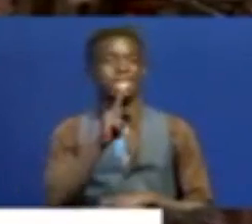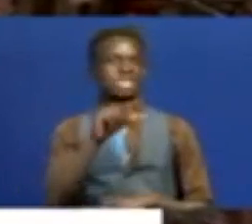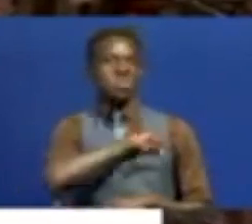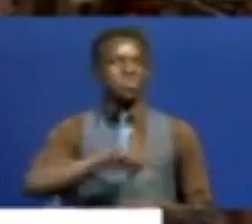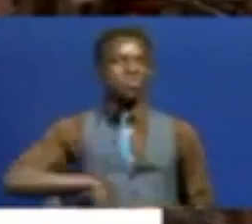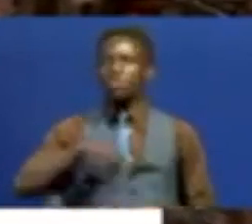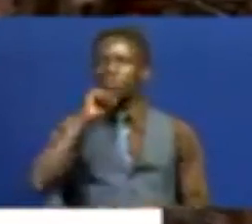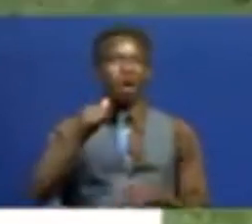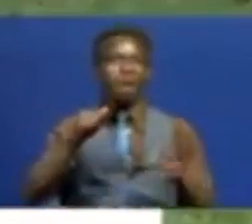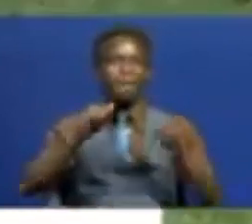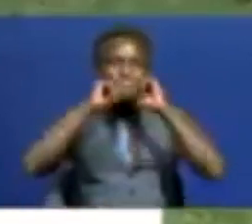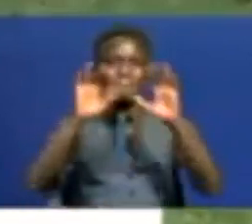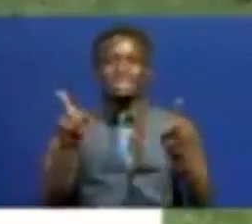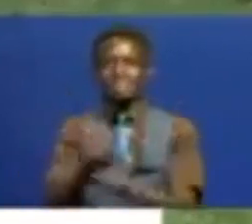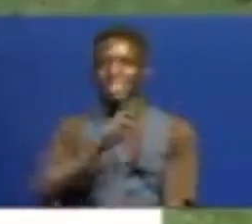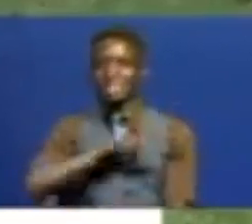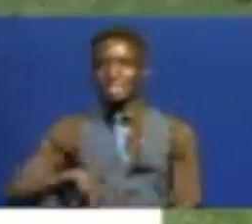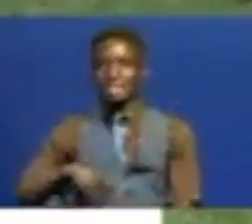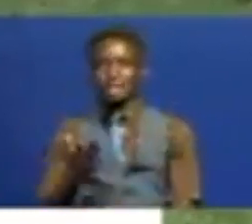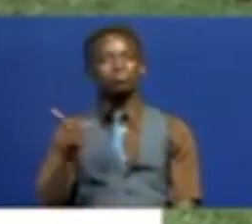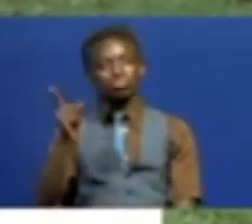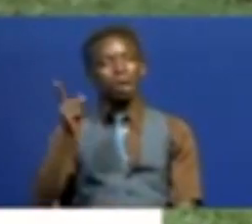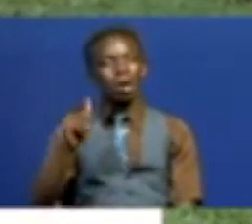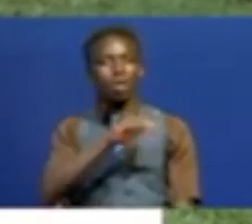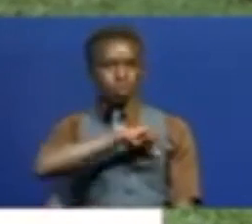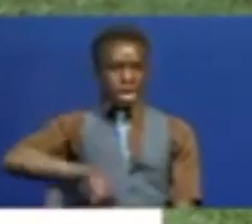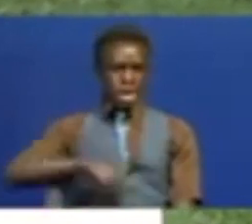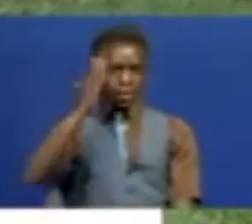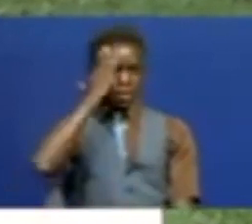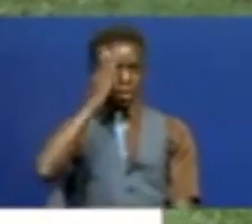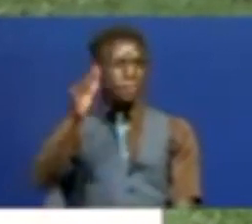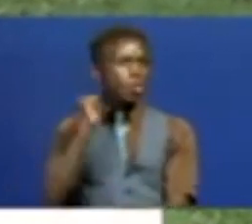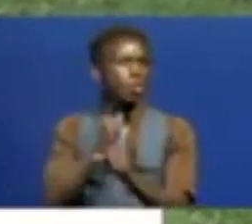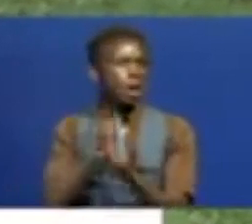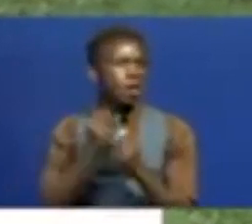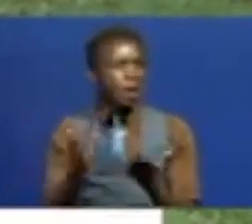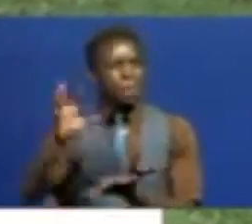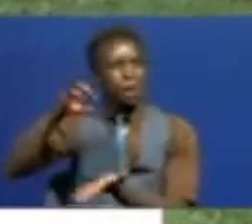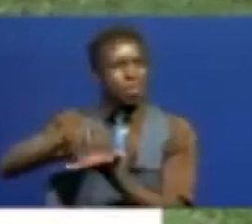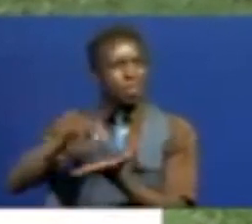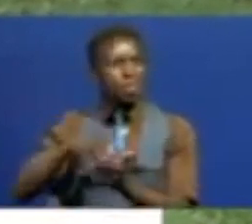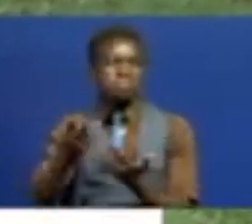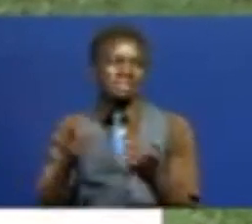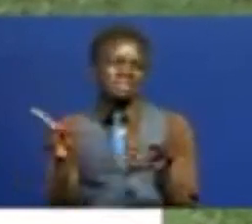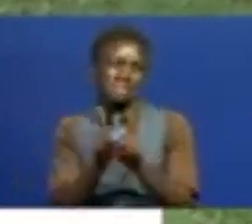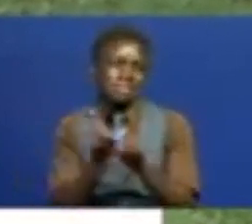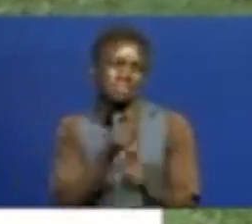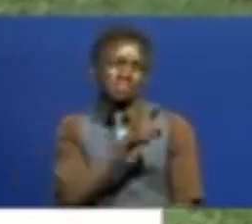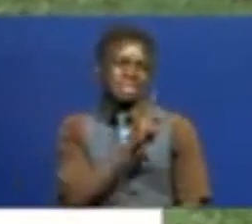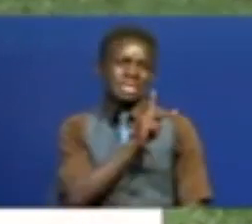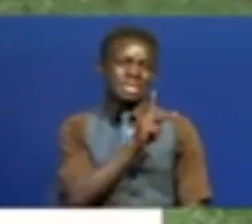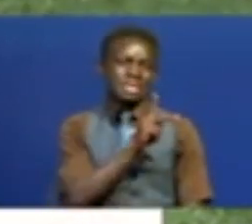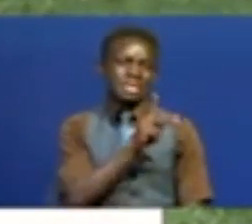so she's aware that her position is just slightly subsidiary to his, you know, but he depends on